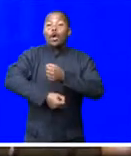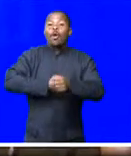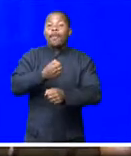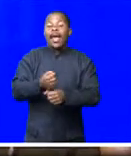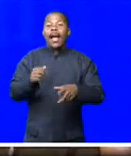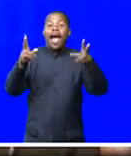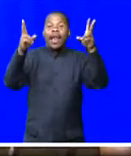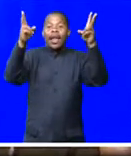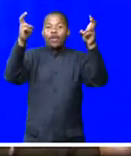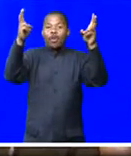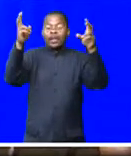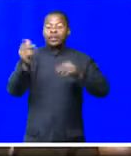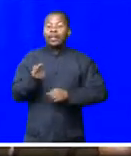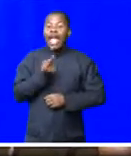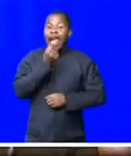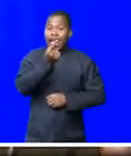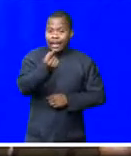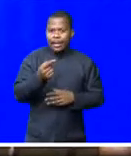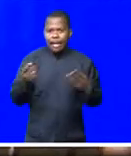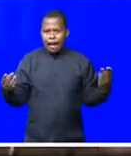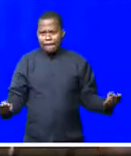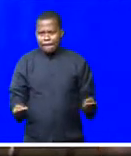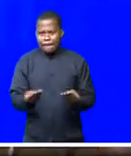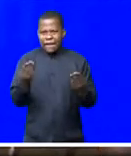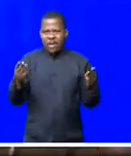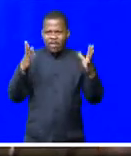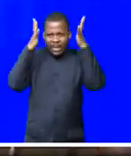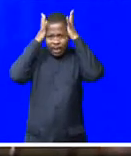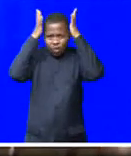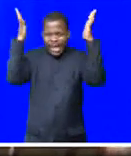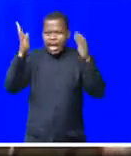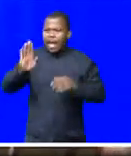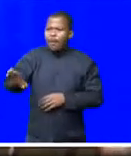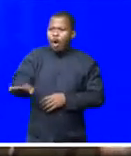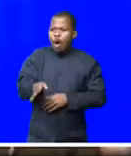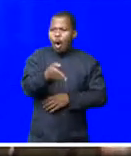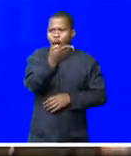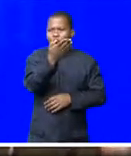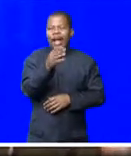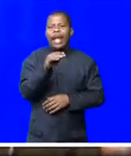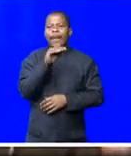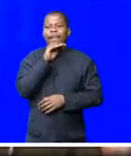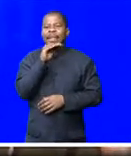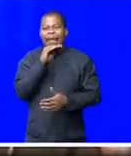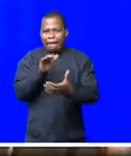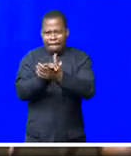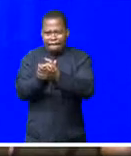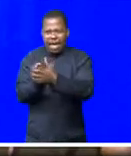bona ukuthi siyasiphuma sonke singemaSwati ukuthi sihlangene